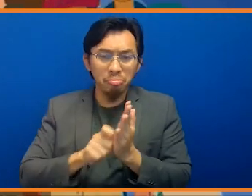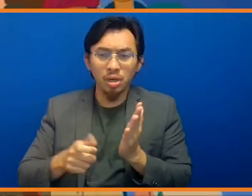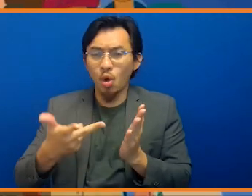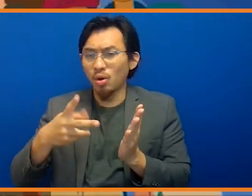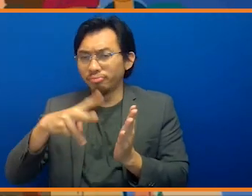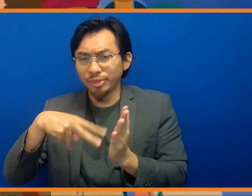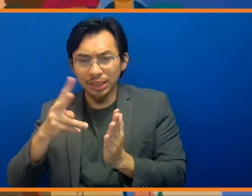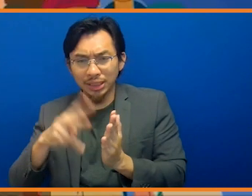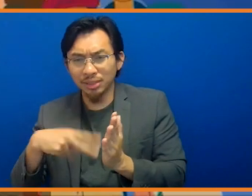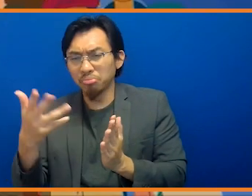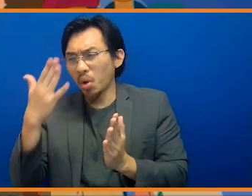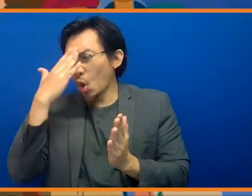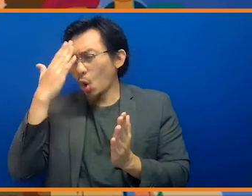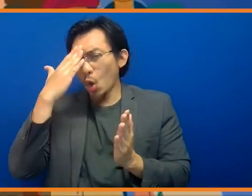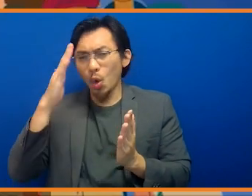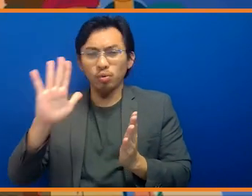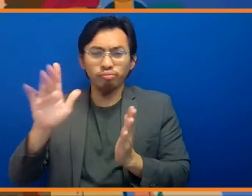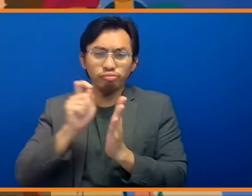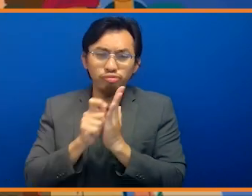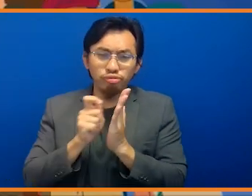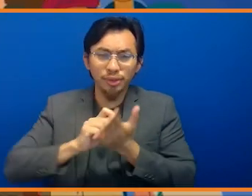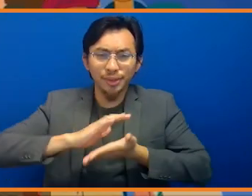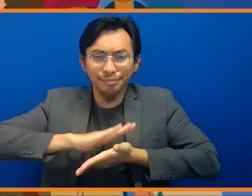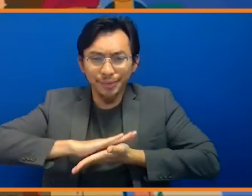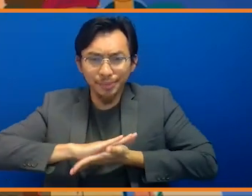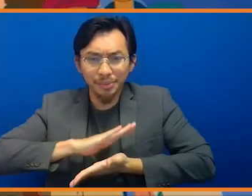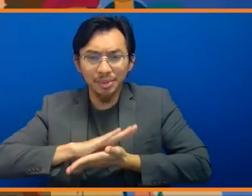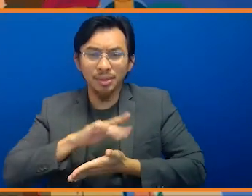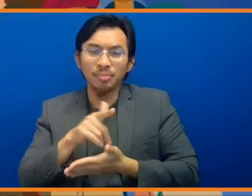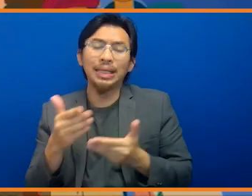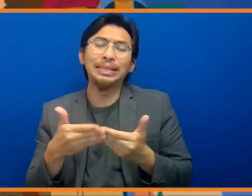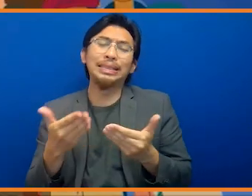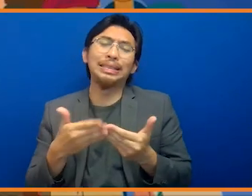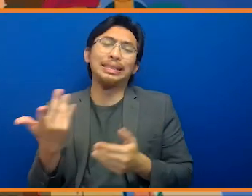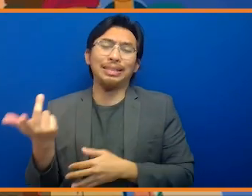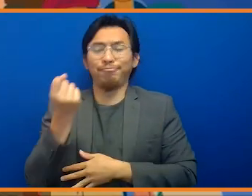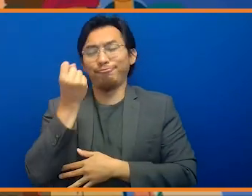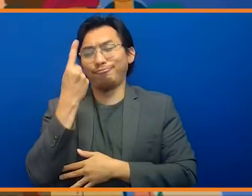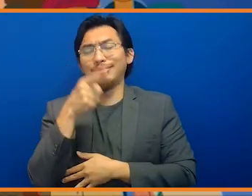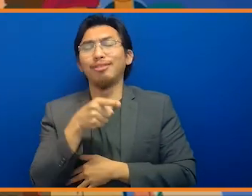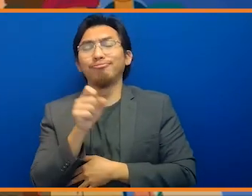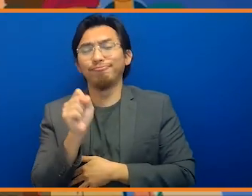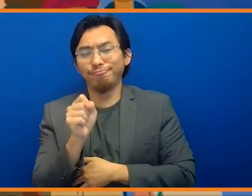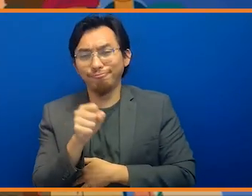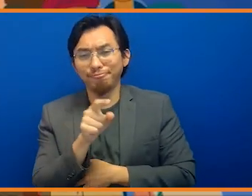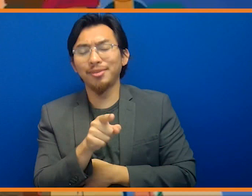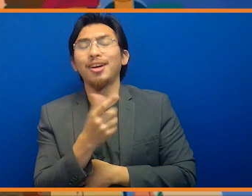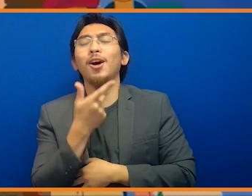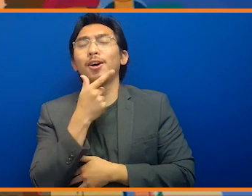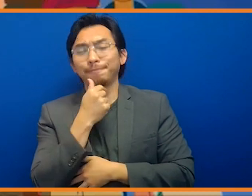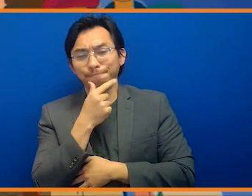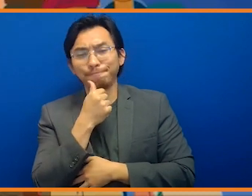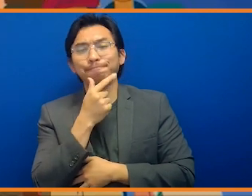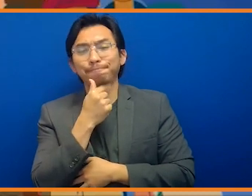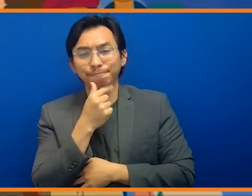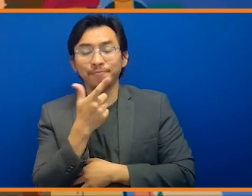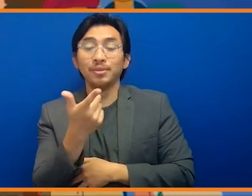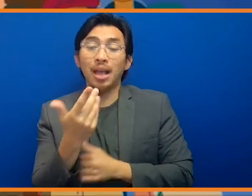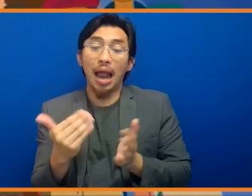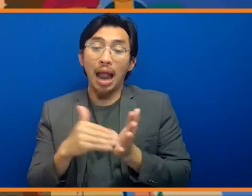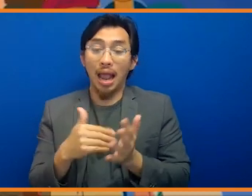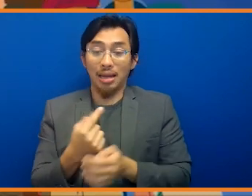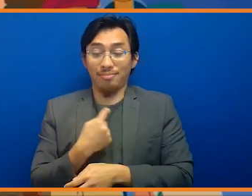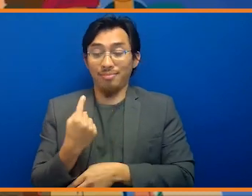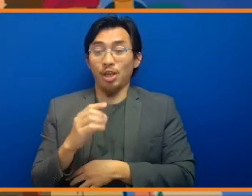or know about this journal and some other thing, it's pretty much easier for him to understand. But again, if